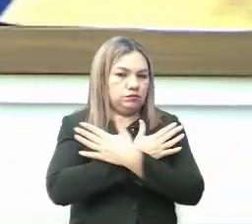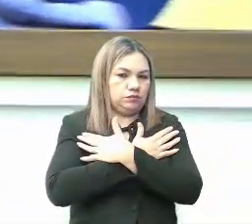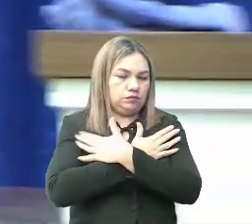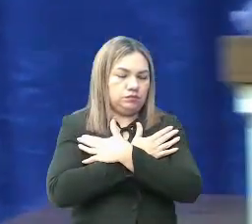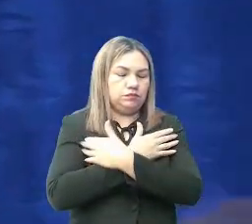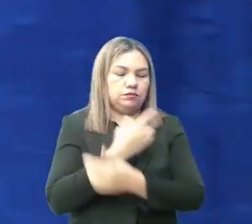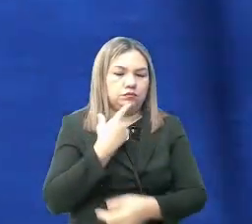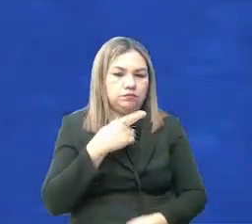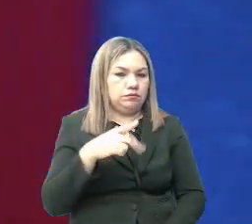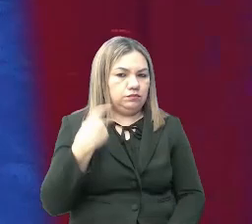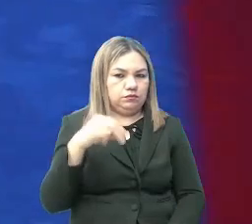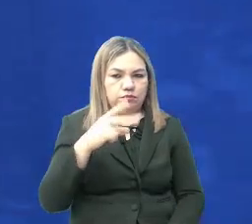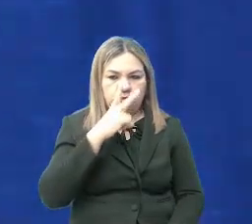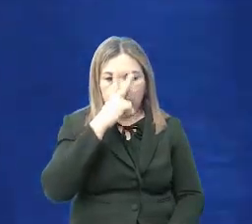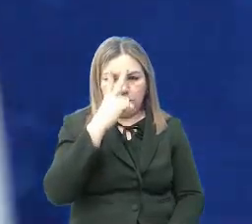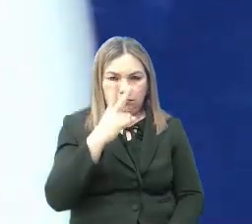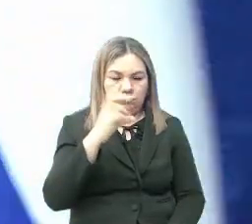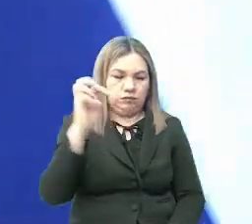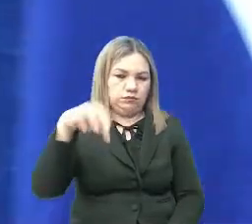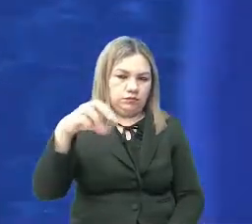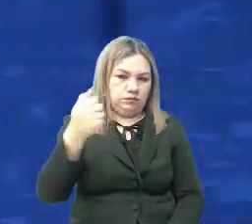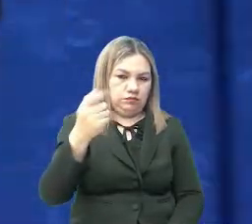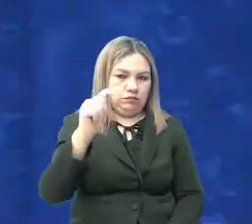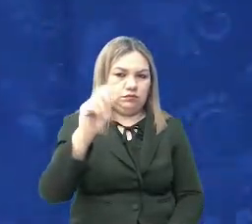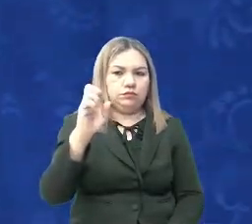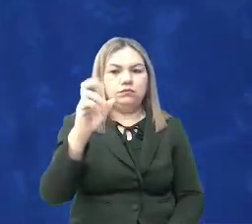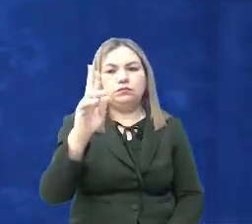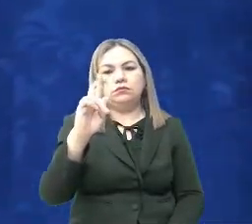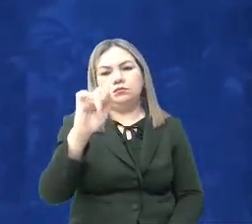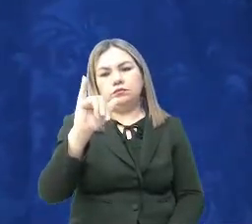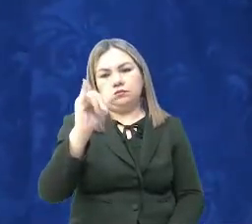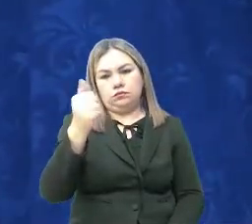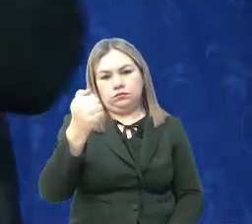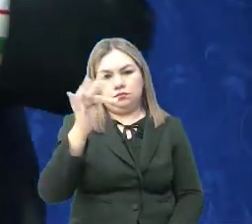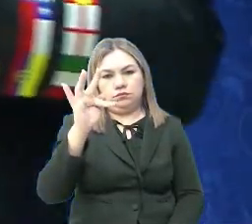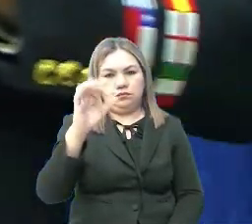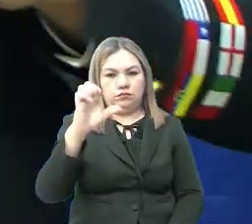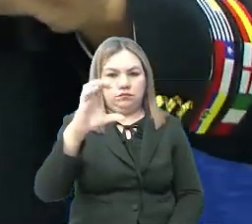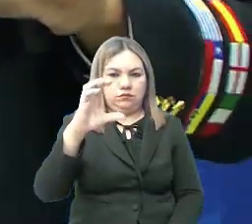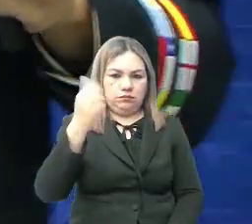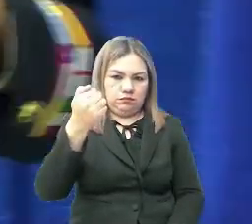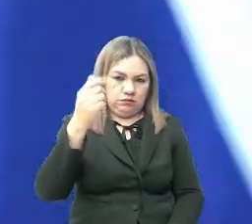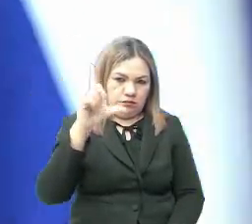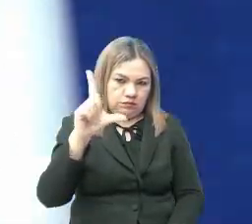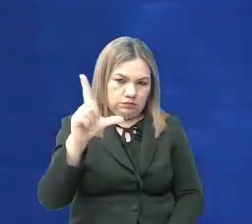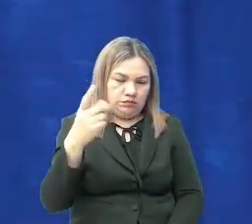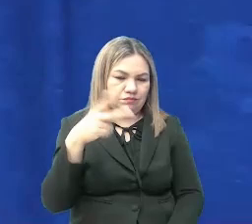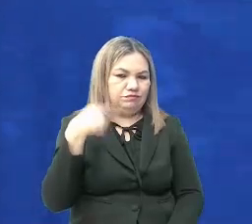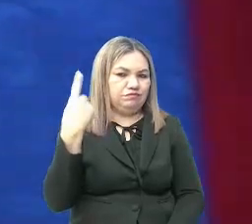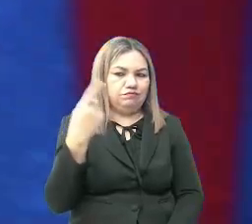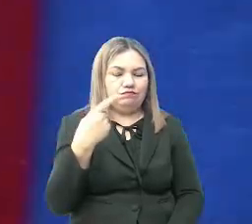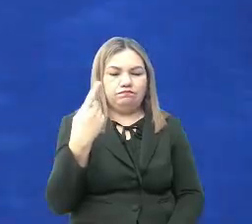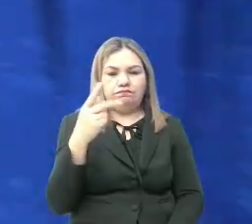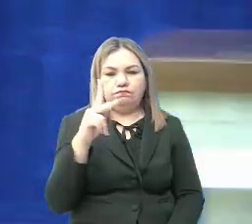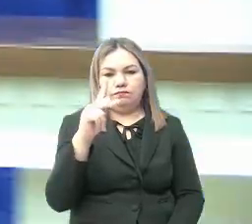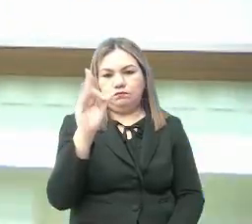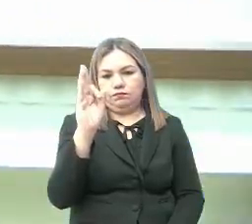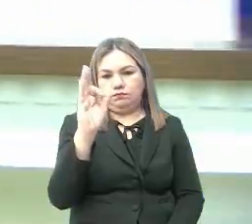detests the muck. Are you understanding something that's a waste in your